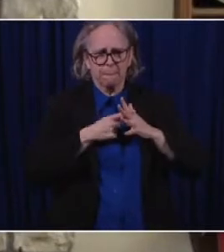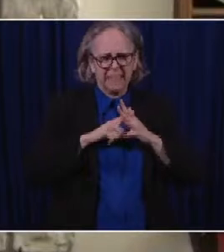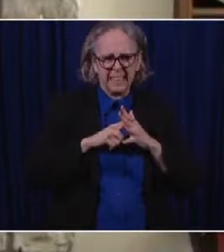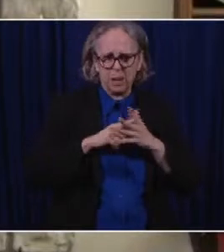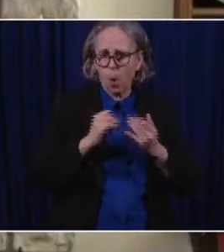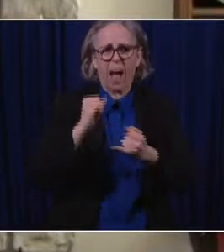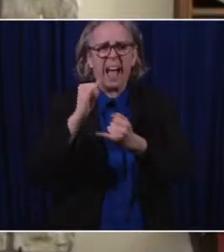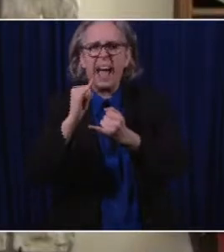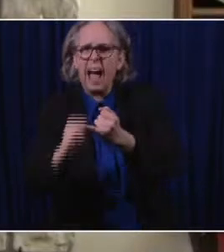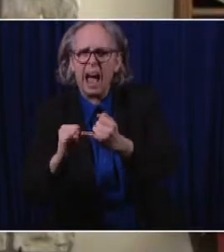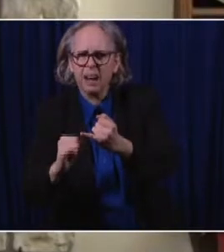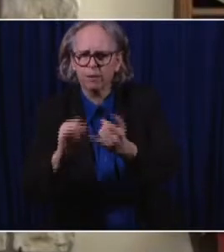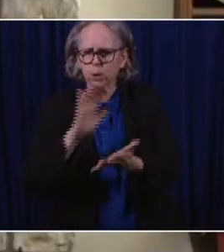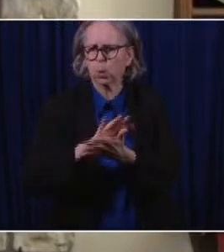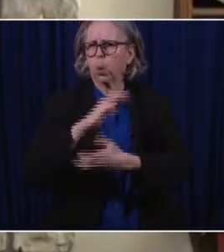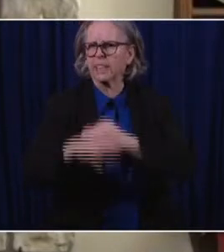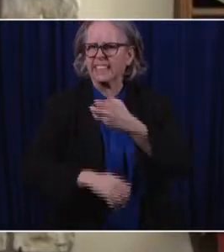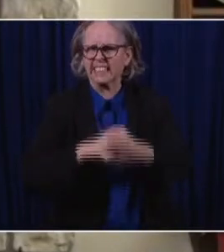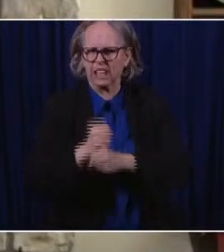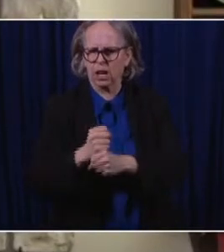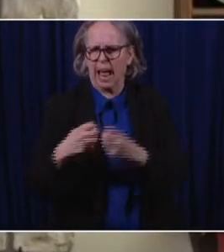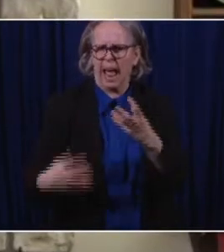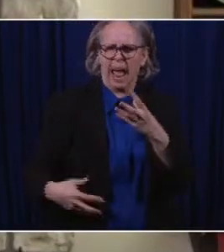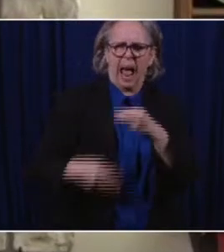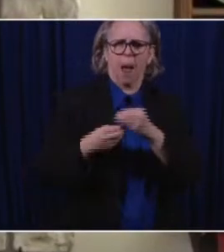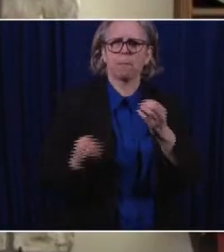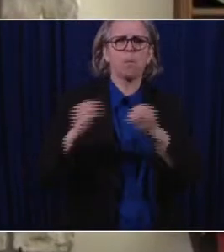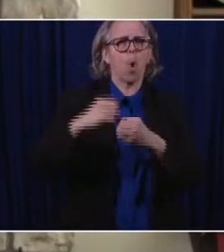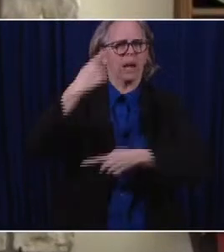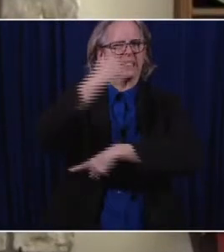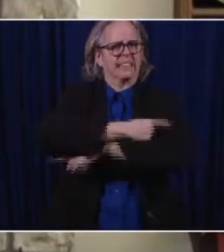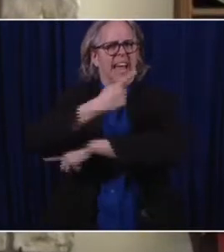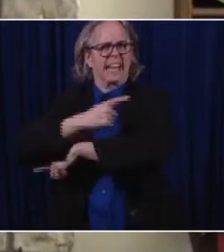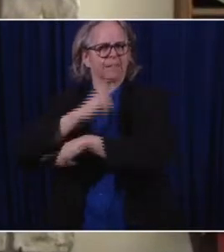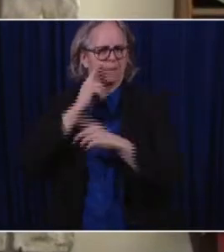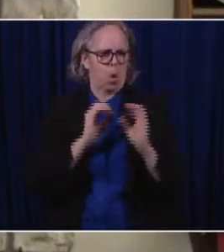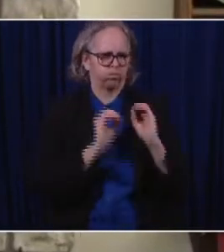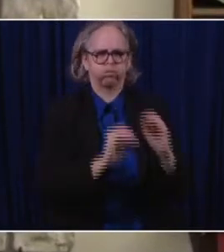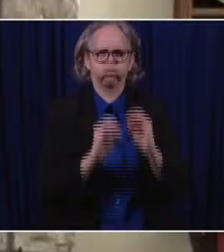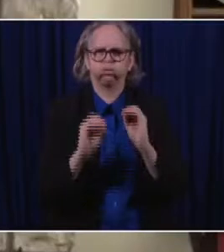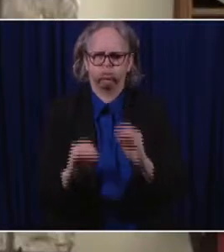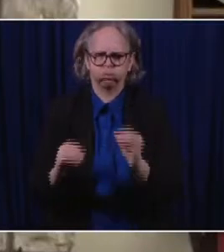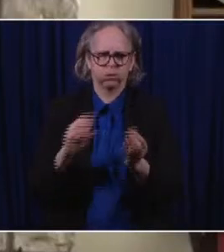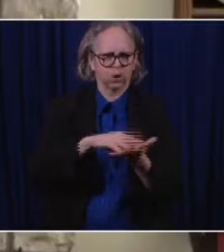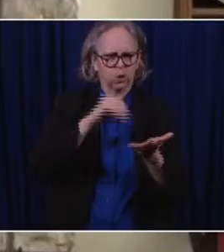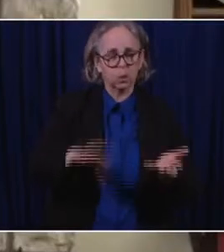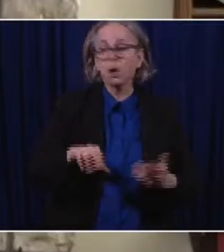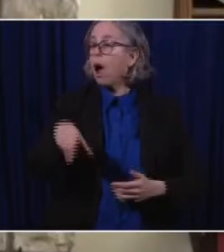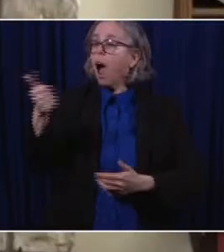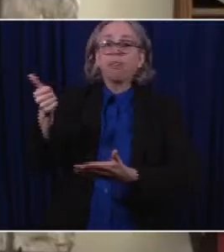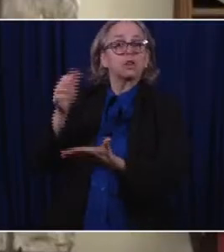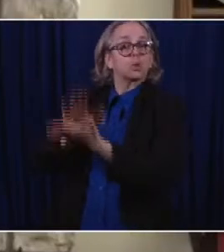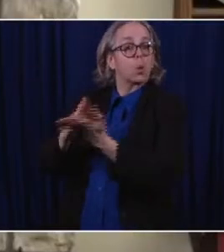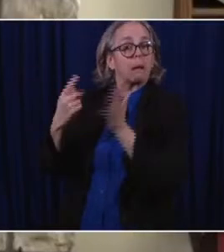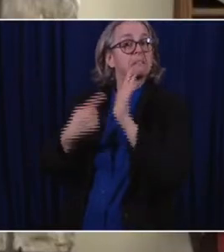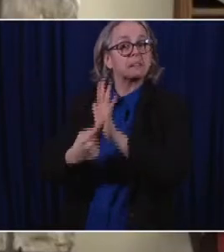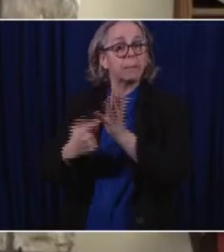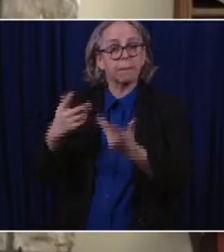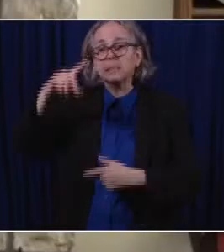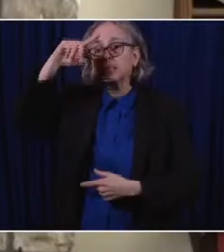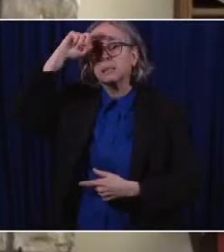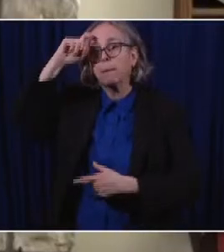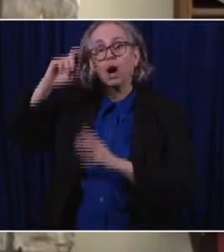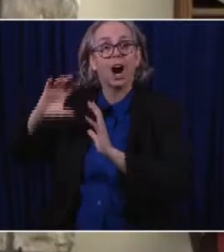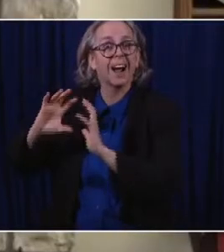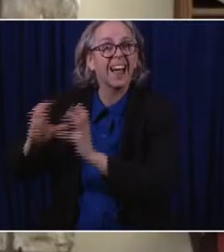year. A school may decide the school days should be longer or that summer classes will help their students.